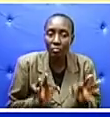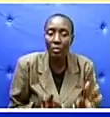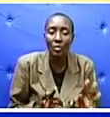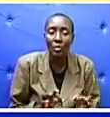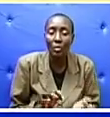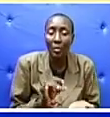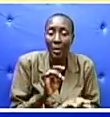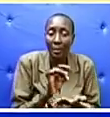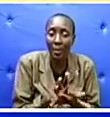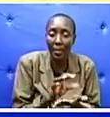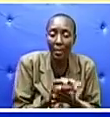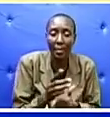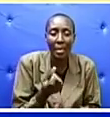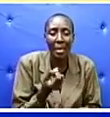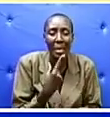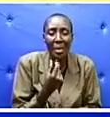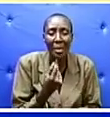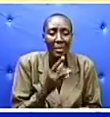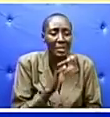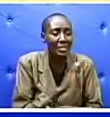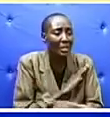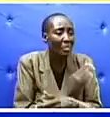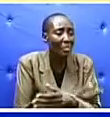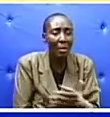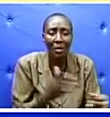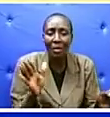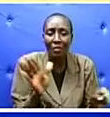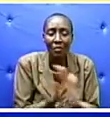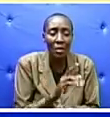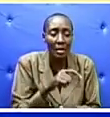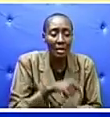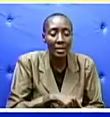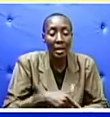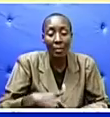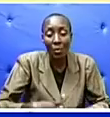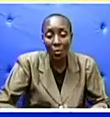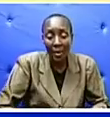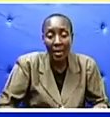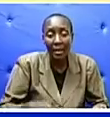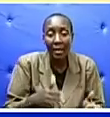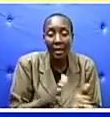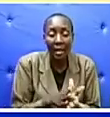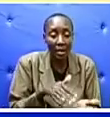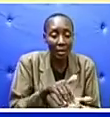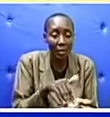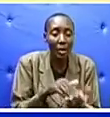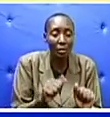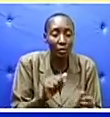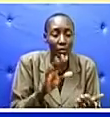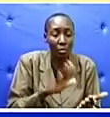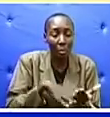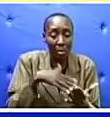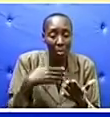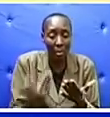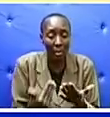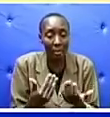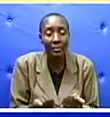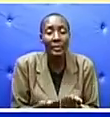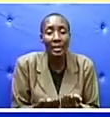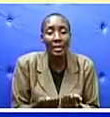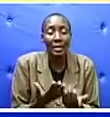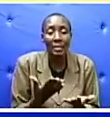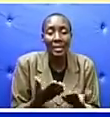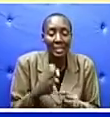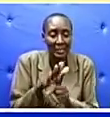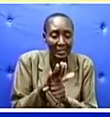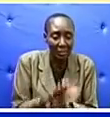meds are very strong, let me tell you. If you eat when you're hungry and weak, it can even make you collapse. Something that suppresses a virus for 24 hours is no